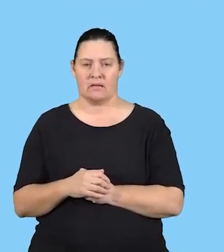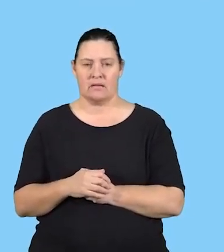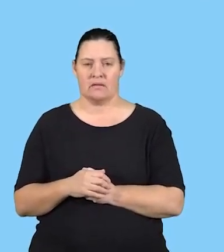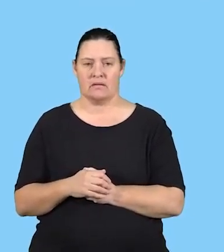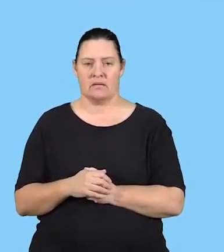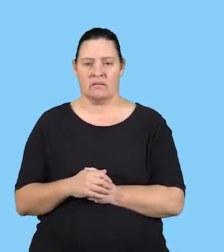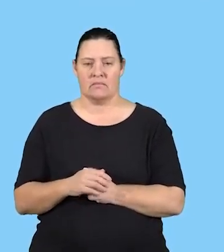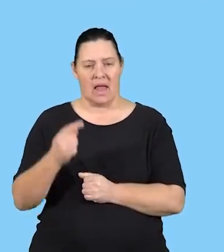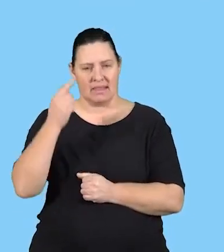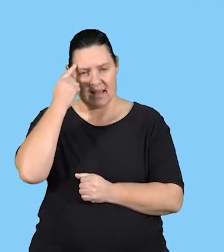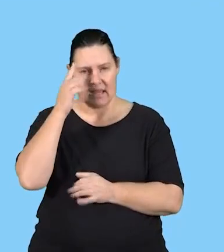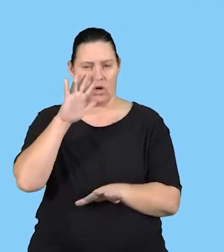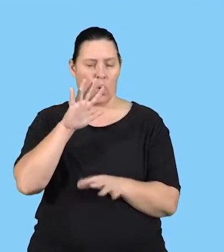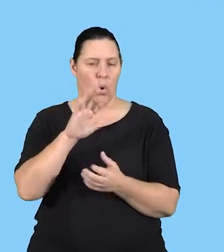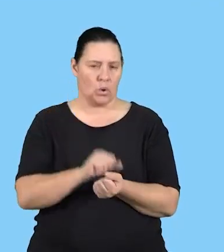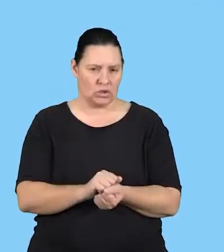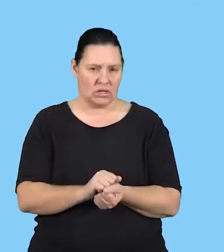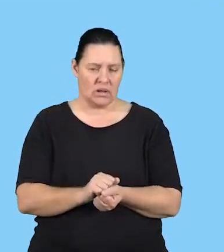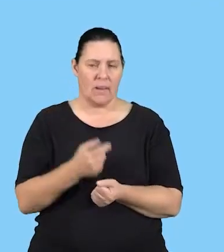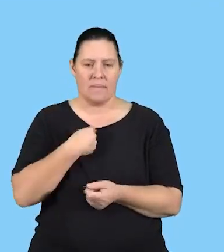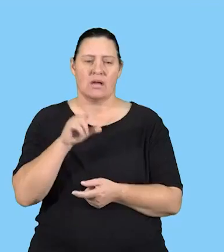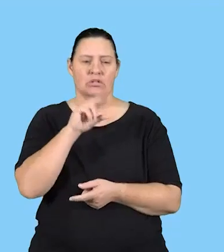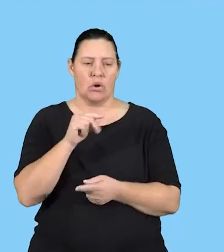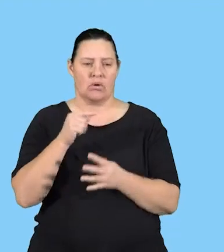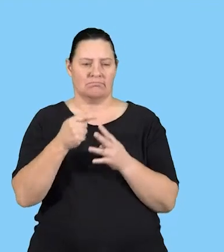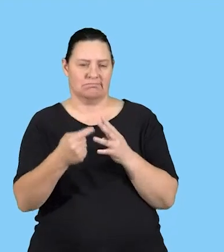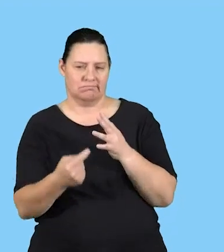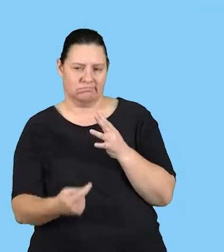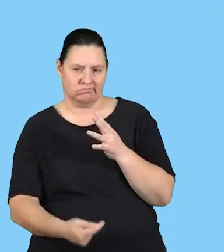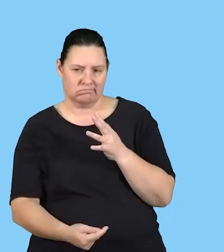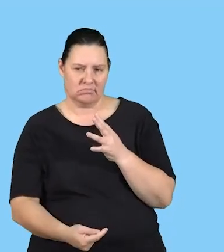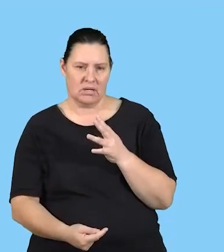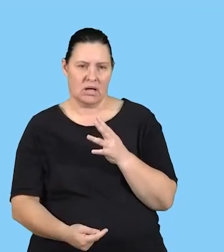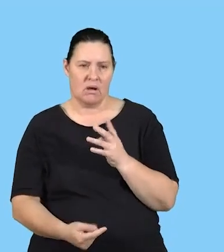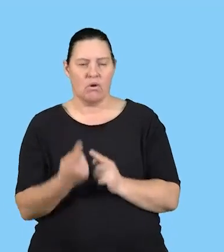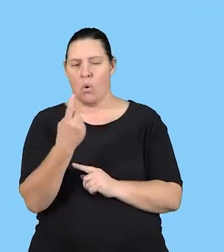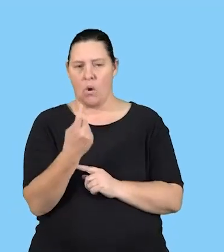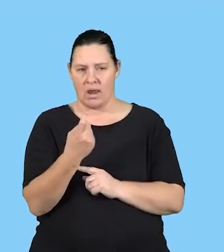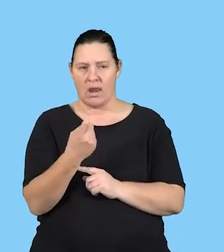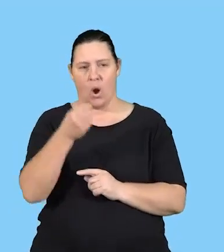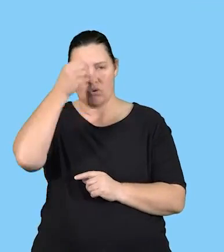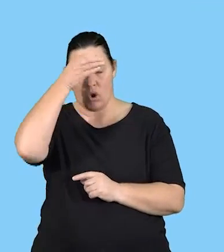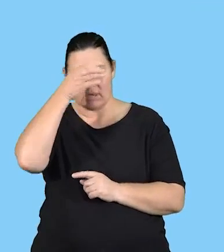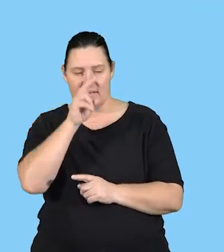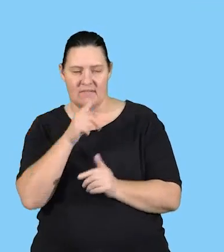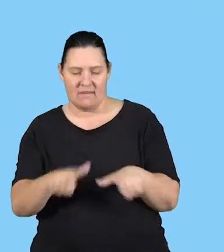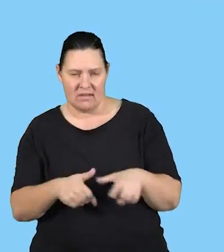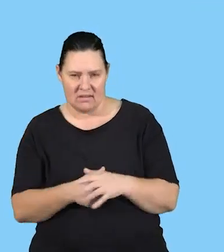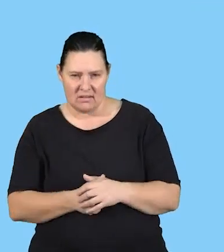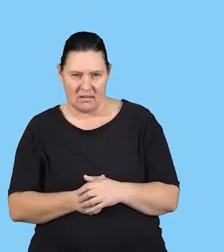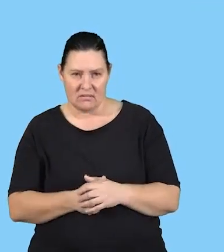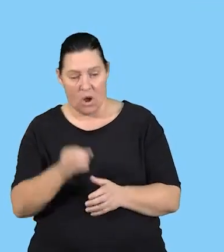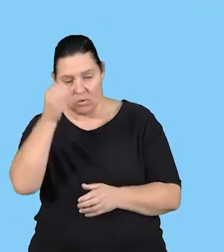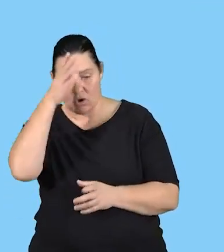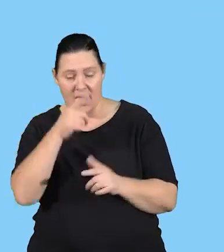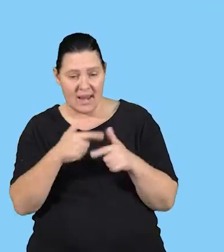I think, colleagues, in conclusion, I've spoken to all the things except the cognitive levels. Remember that